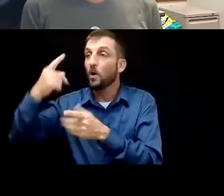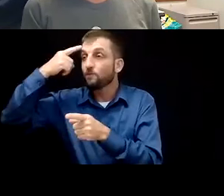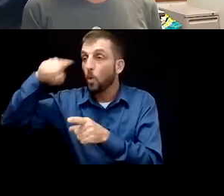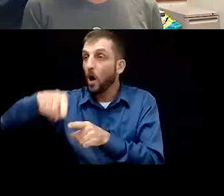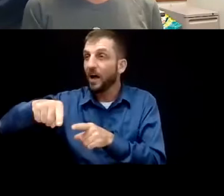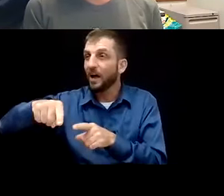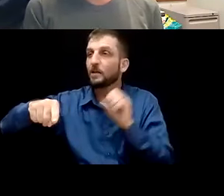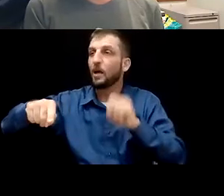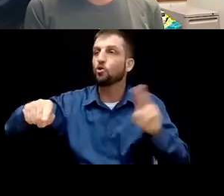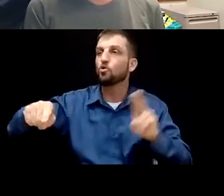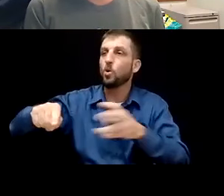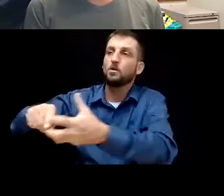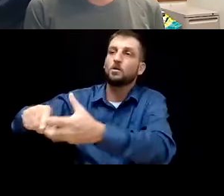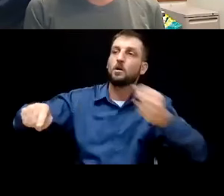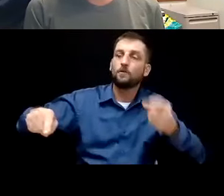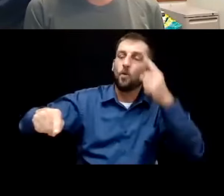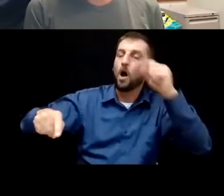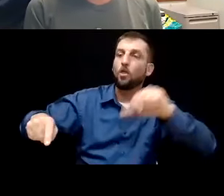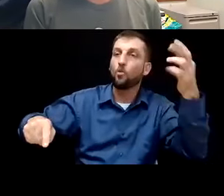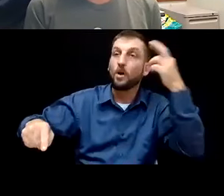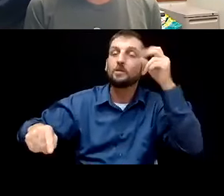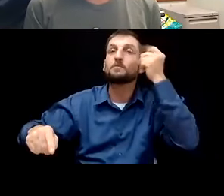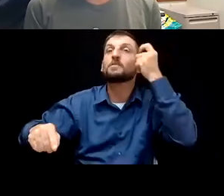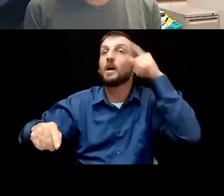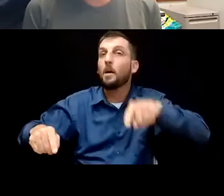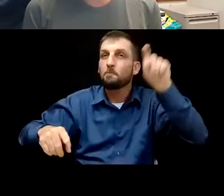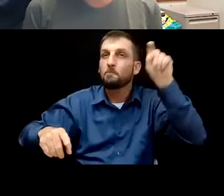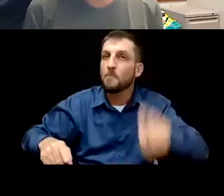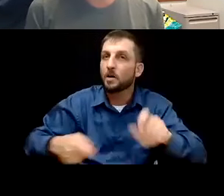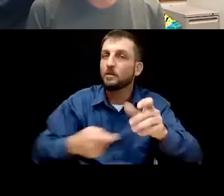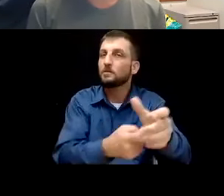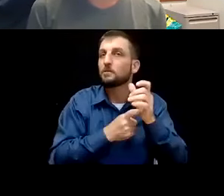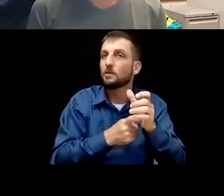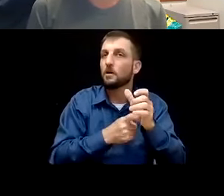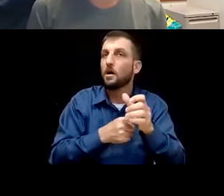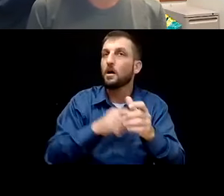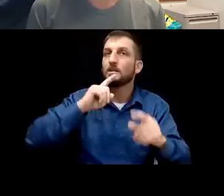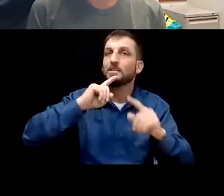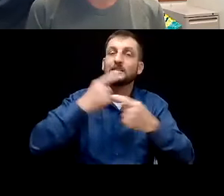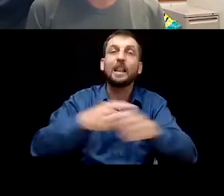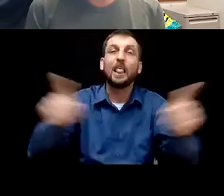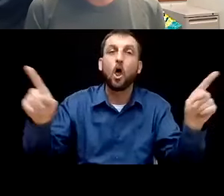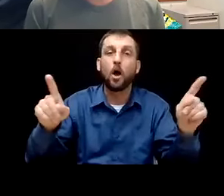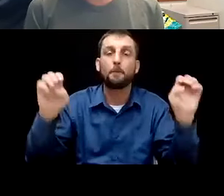the parish has to declare an emergency before they can ask for resources from the state.